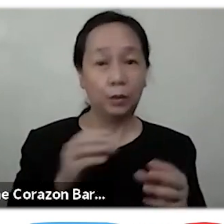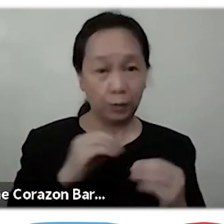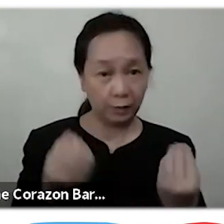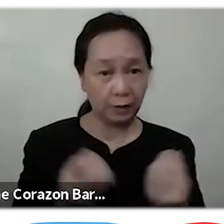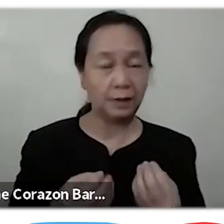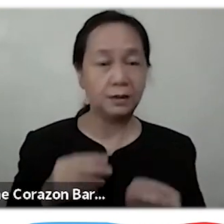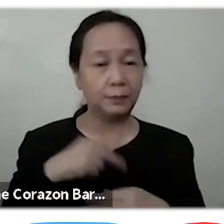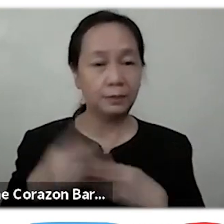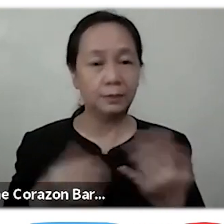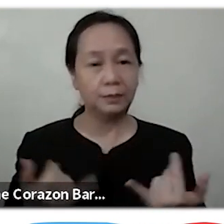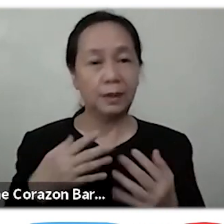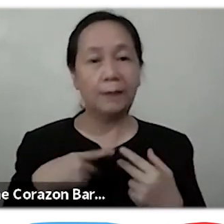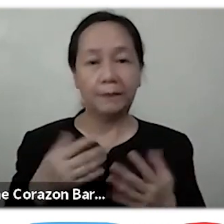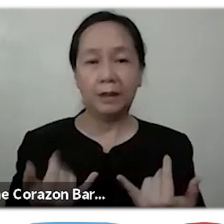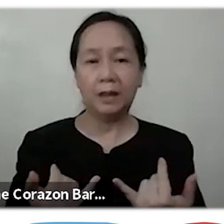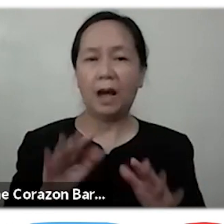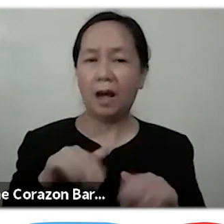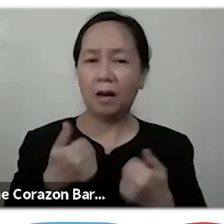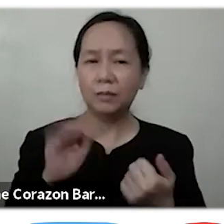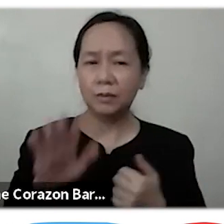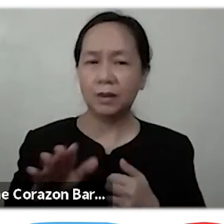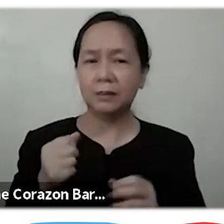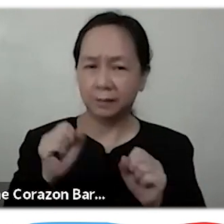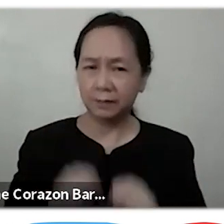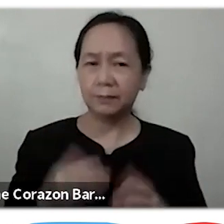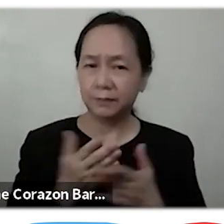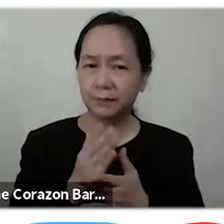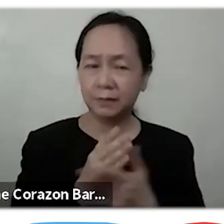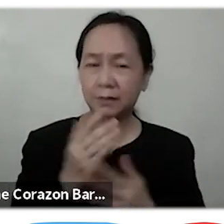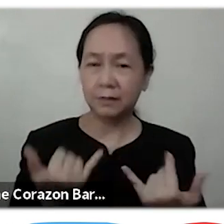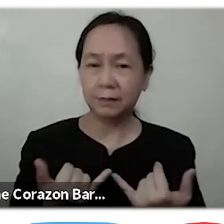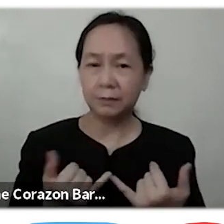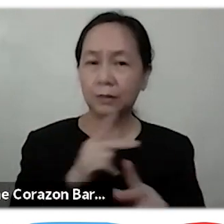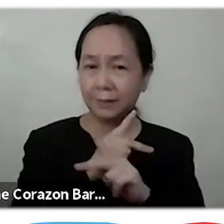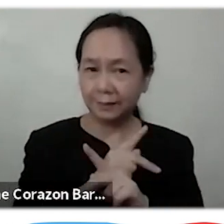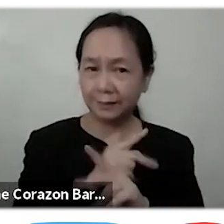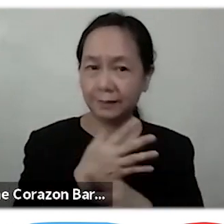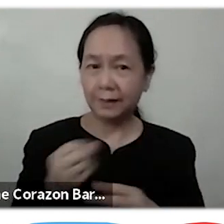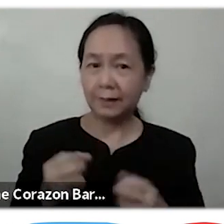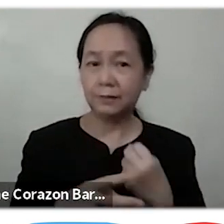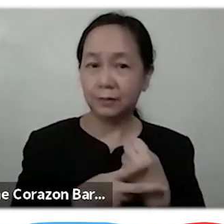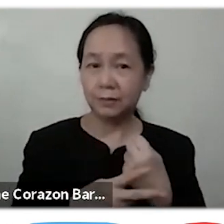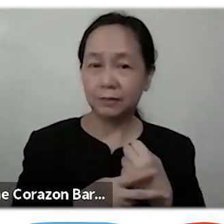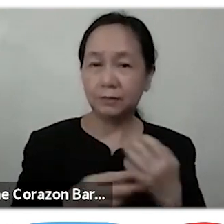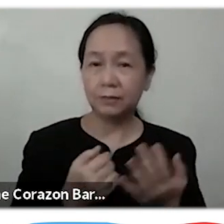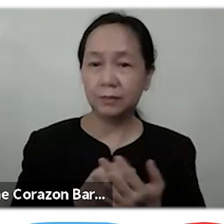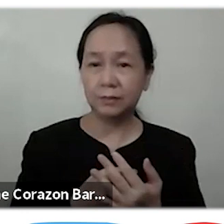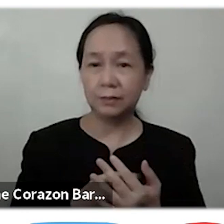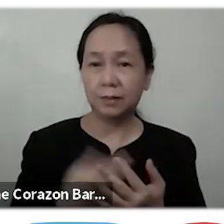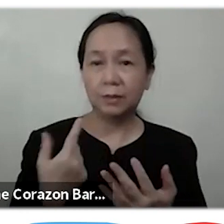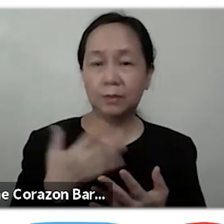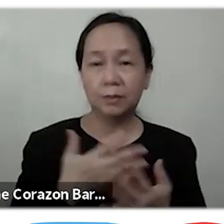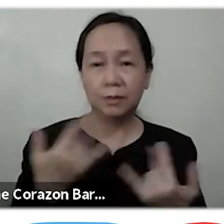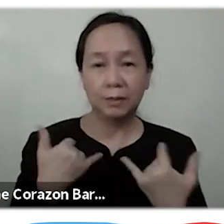used to aware people on how child rights can be protected and preserved. We used to aware